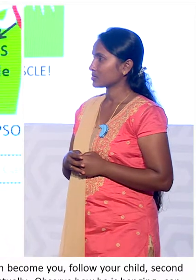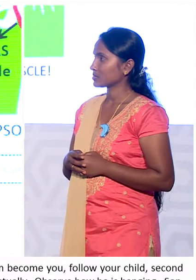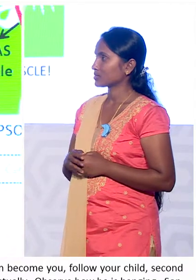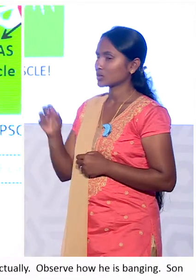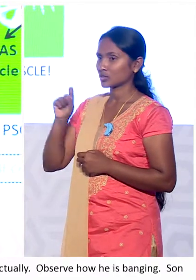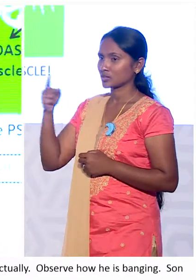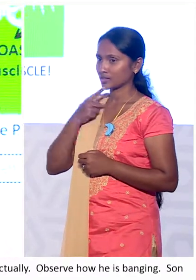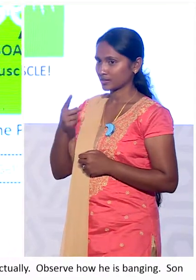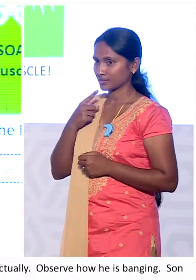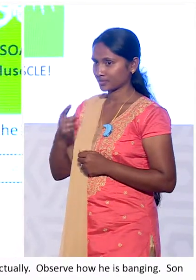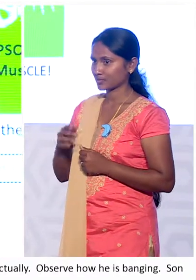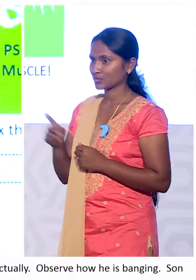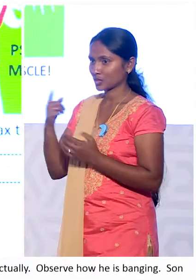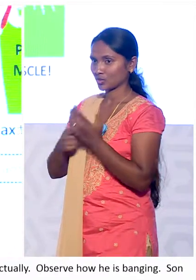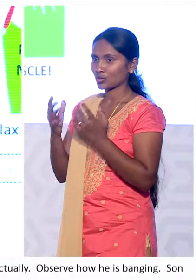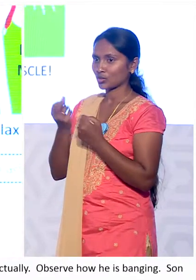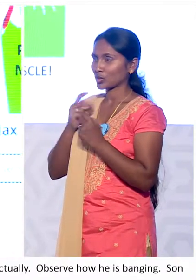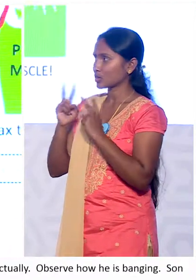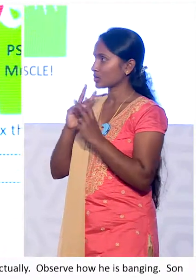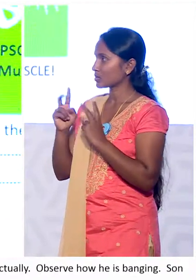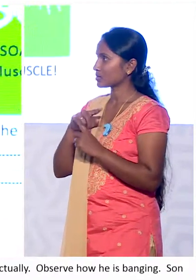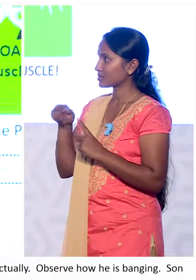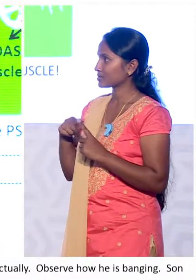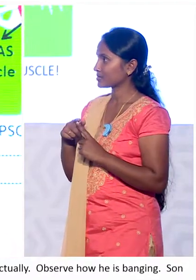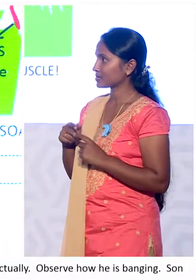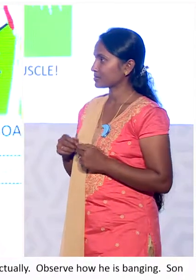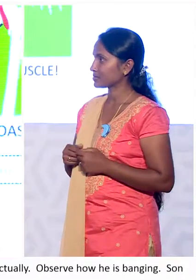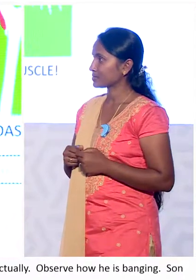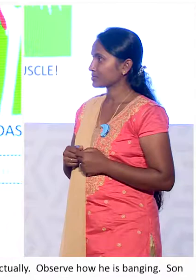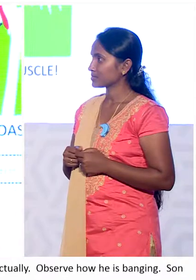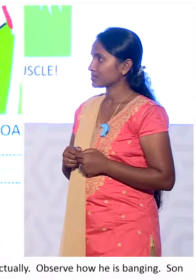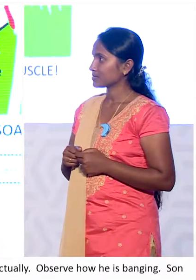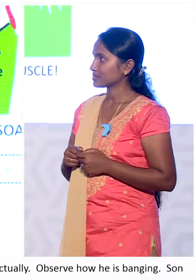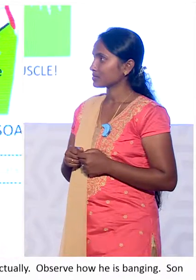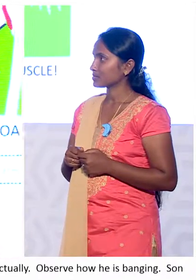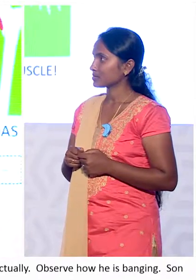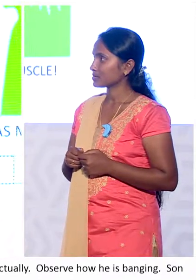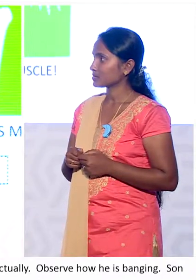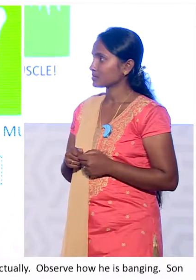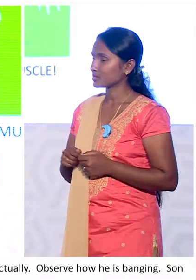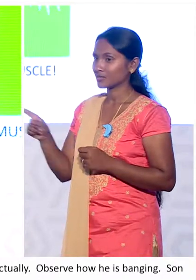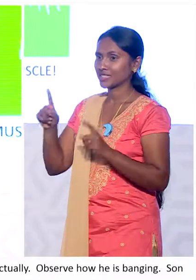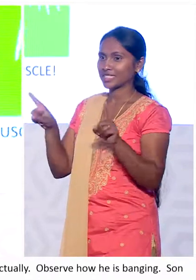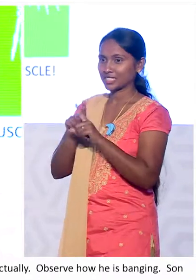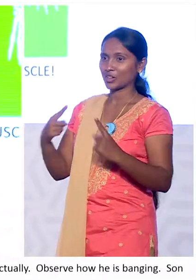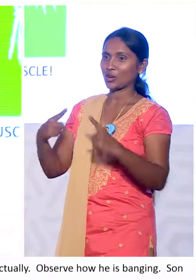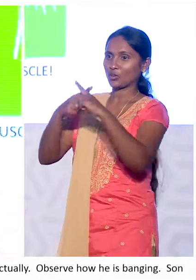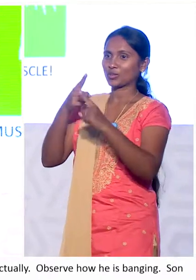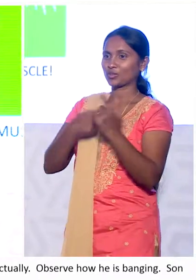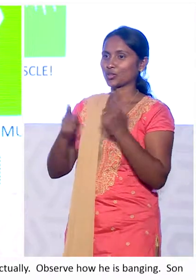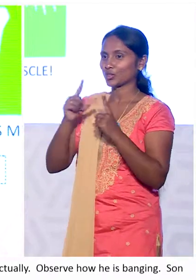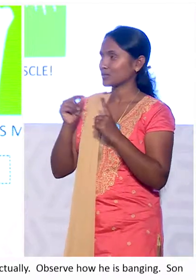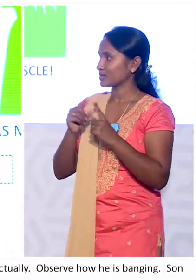I said, well, look, I just went to talk to the world's most famous autistic person. And she said, to do the opposite of what you're doing.